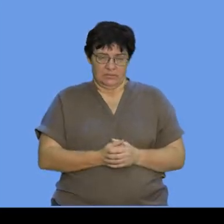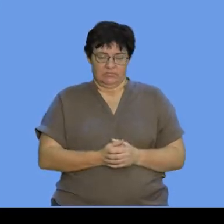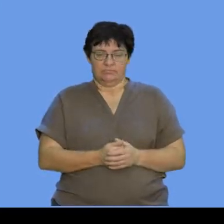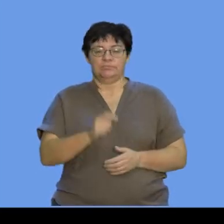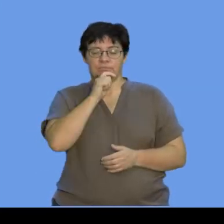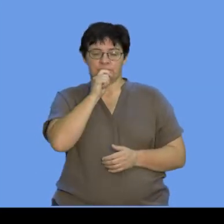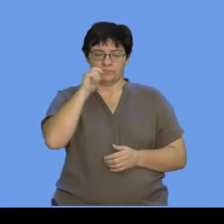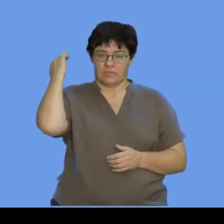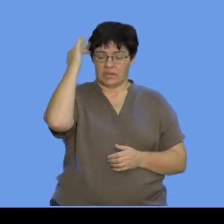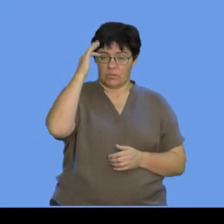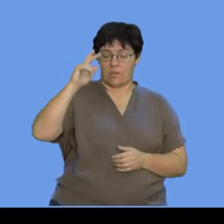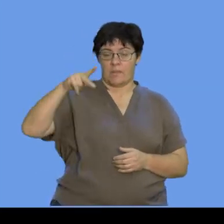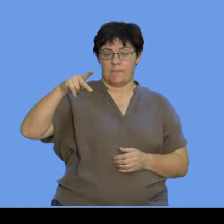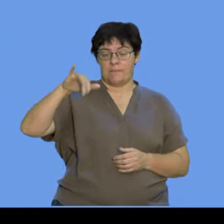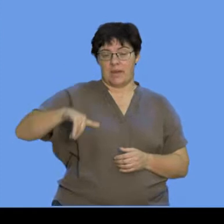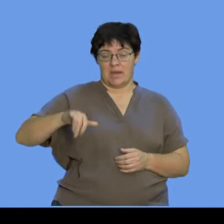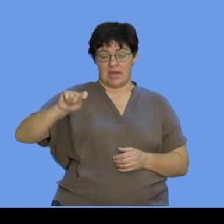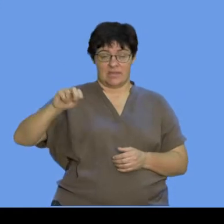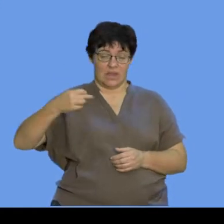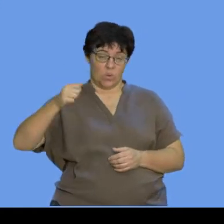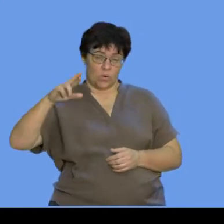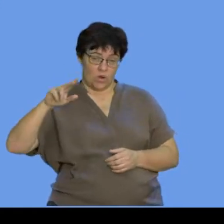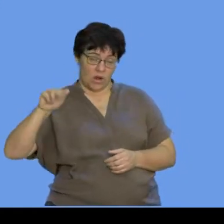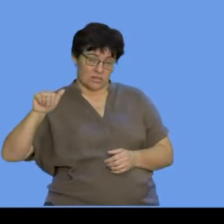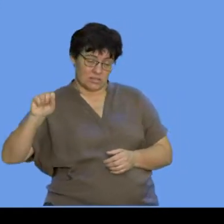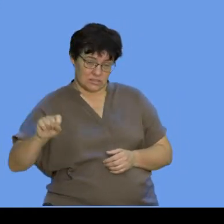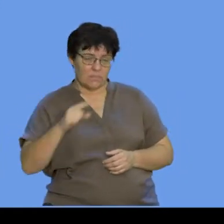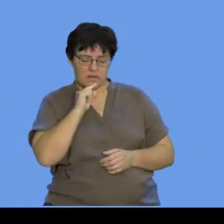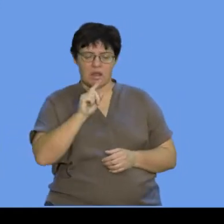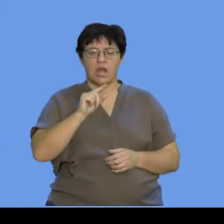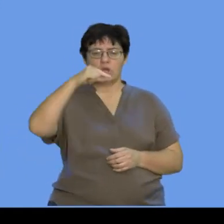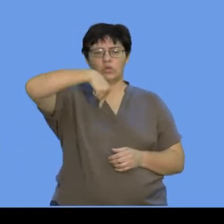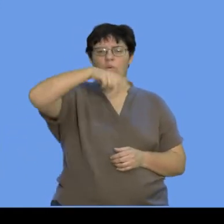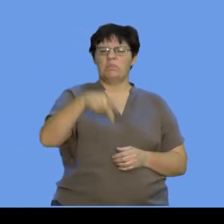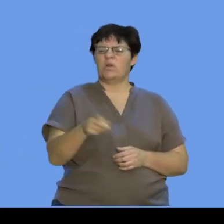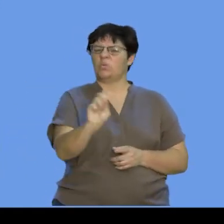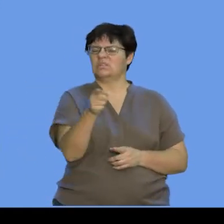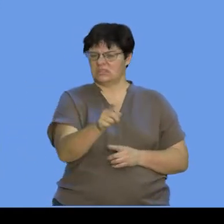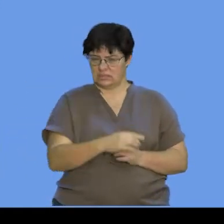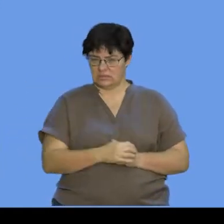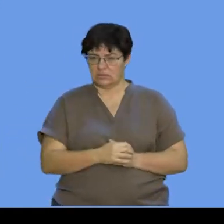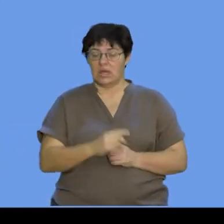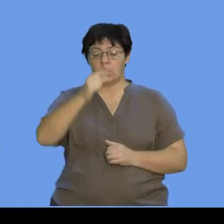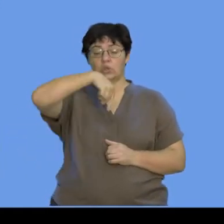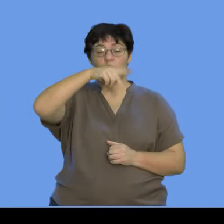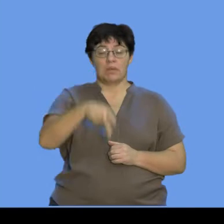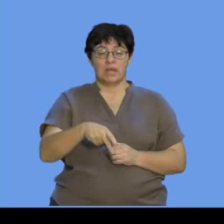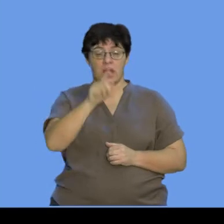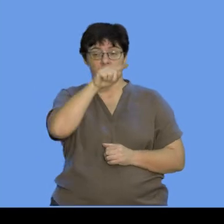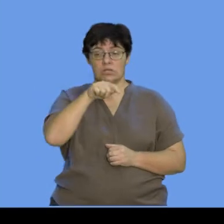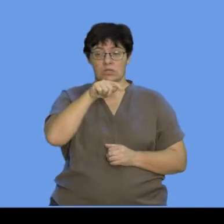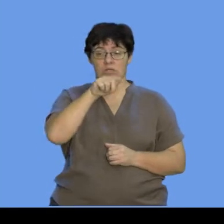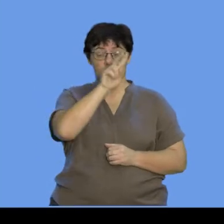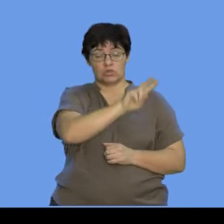questions. So using the theorem of Pythagoras, I will then first find what QP is. And